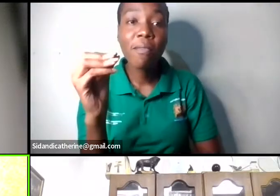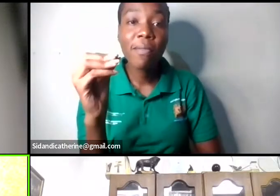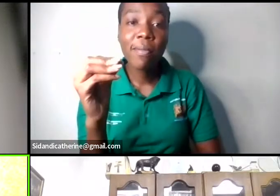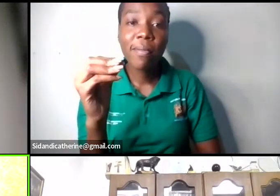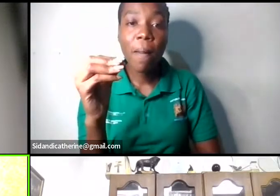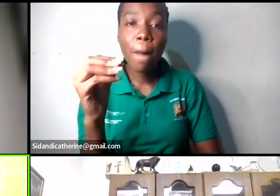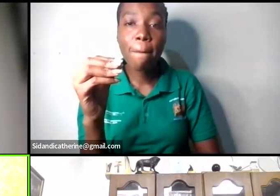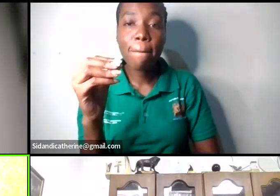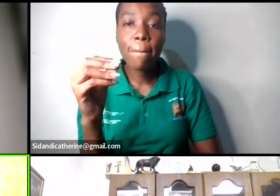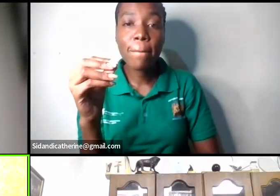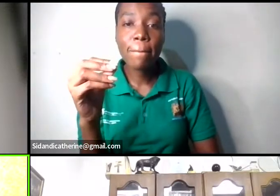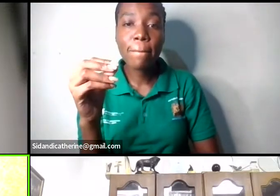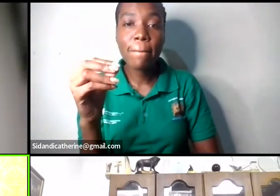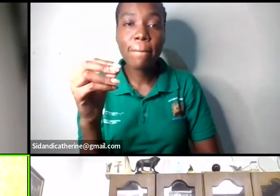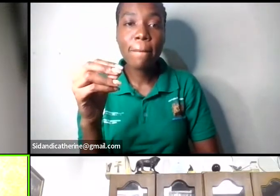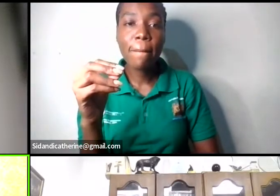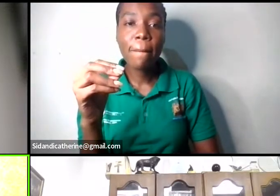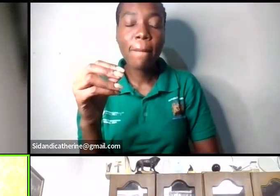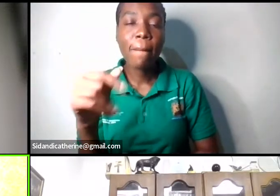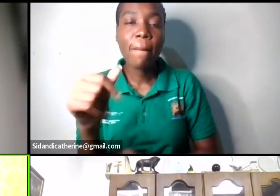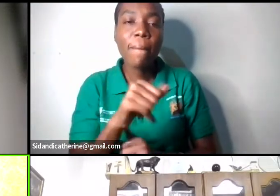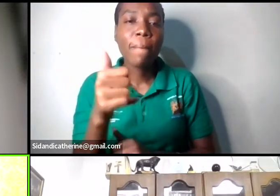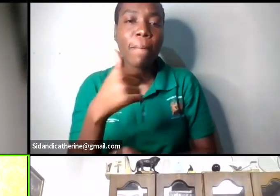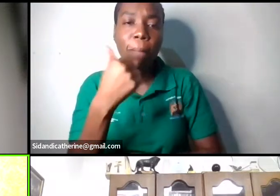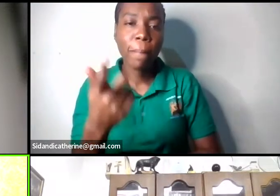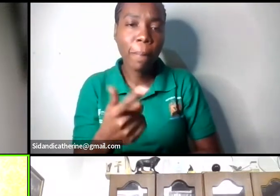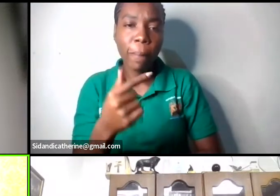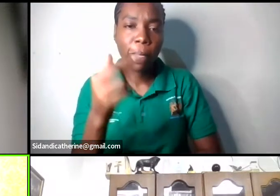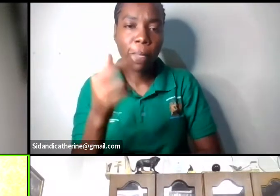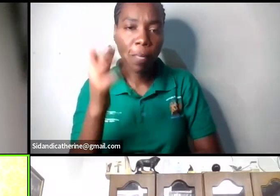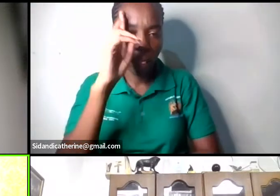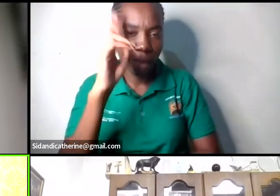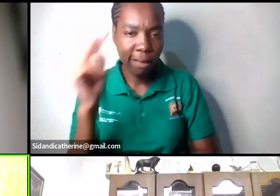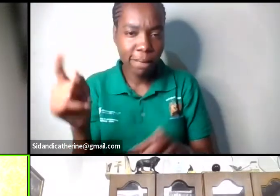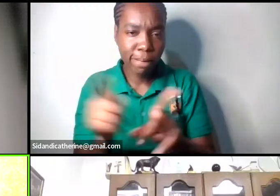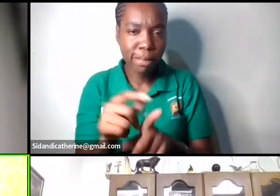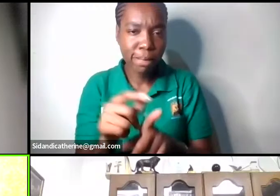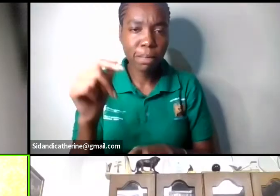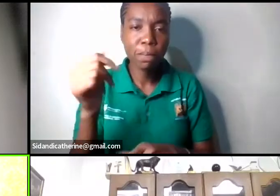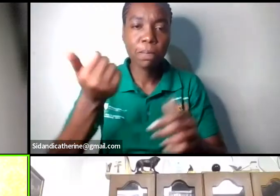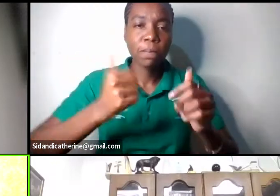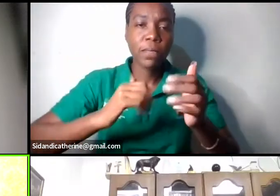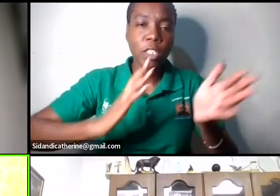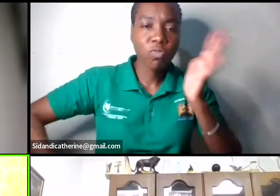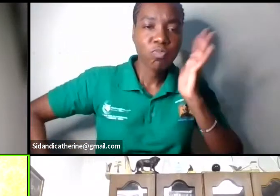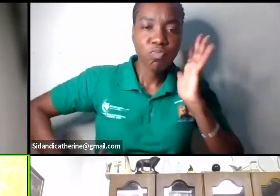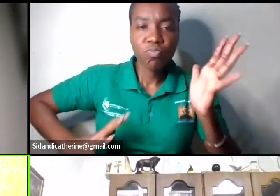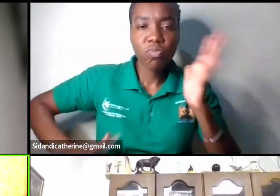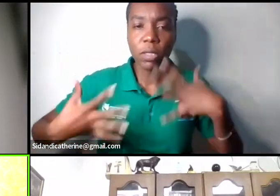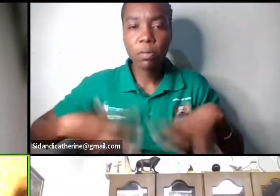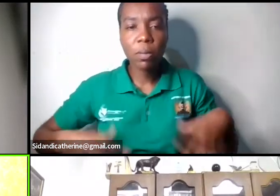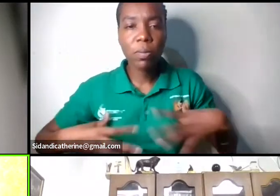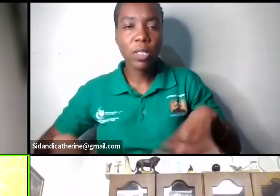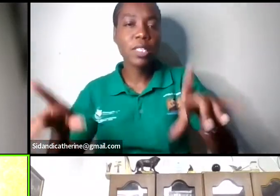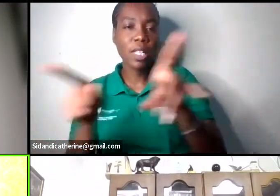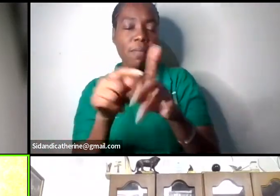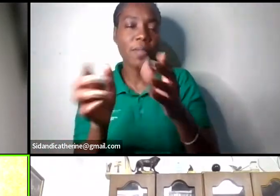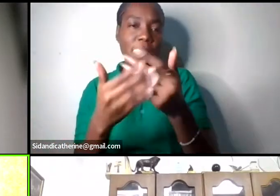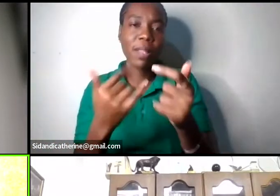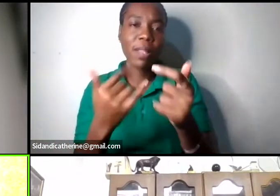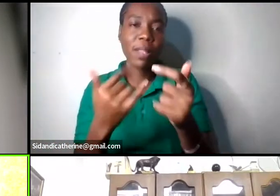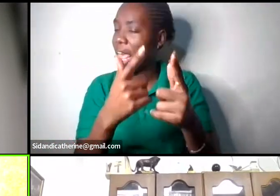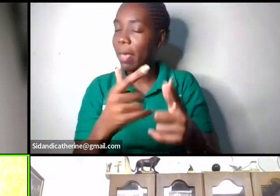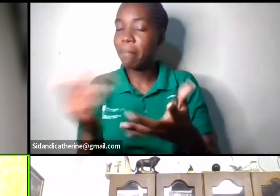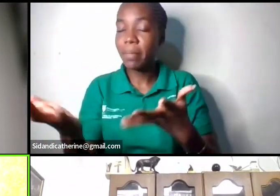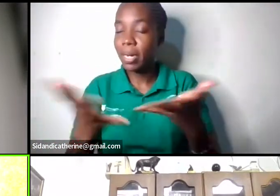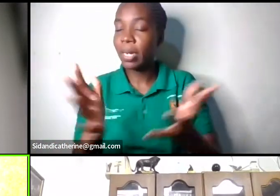okay. And so someone has said I should remember the athletes as well who have put us on the map. I mean, there you go. They have brought people from outside to also